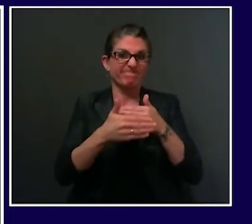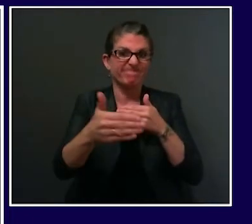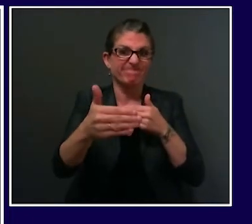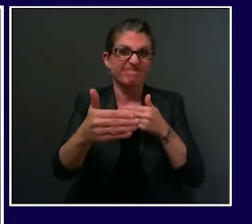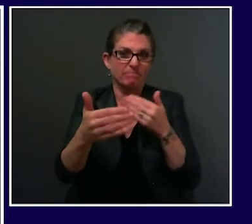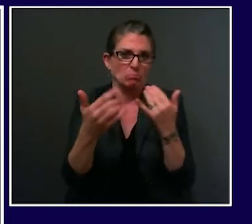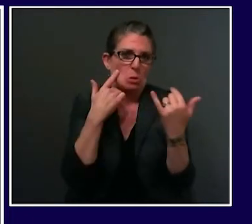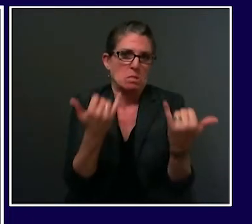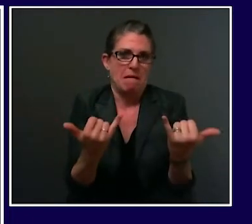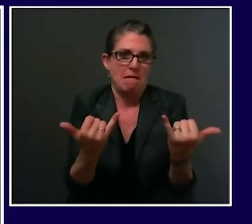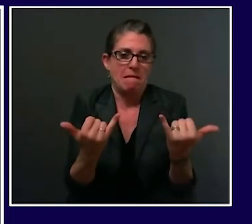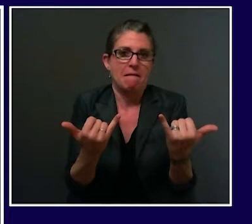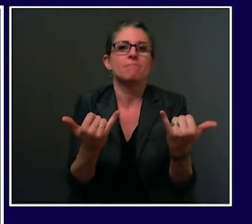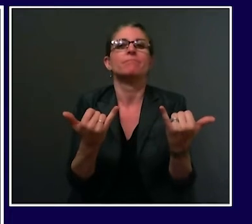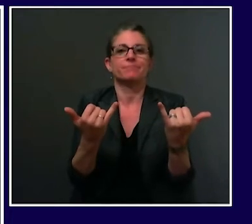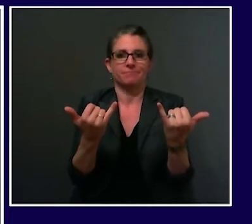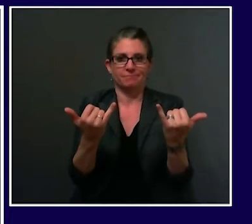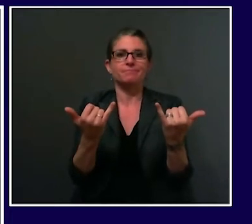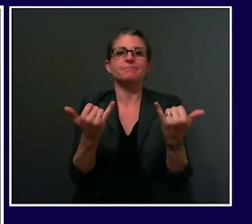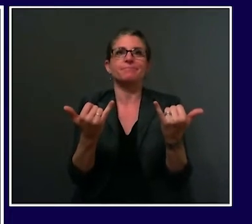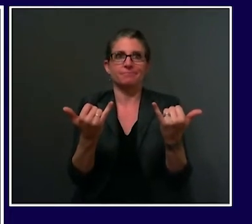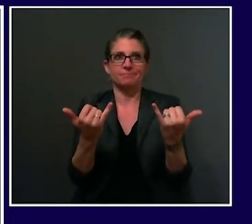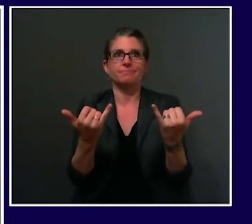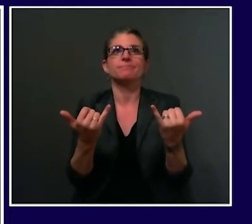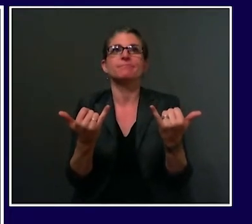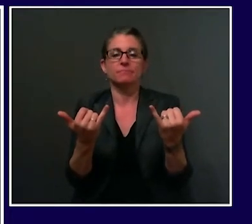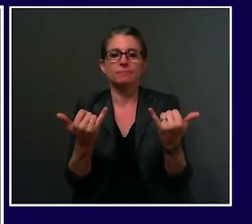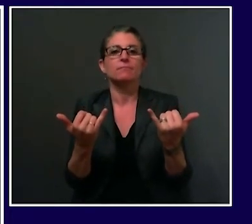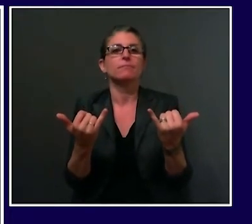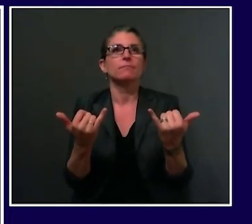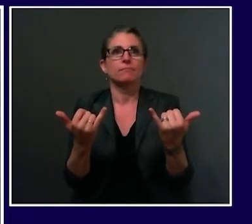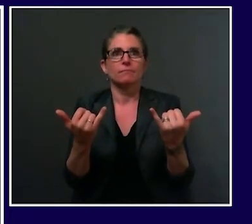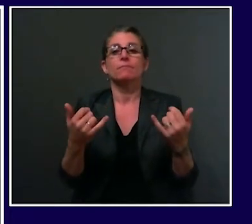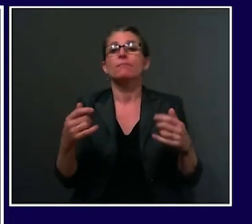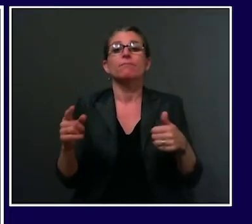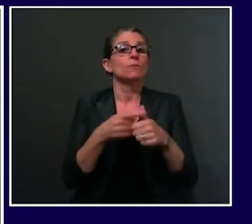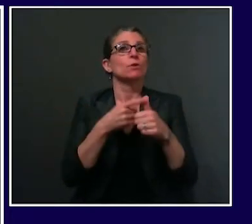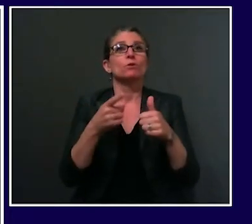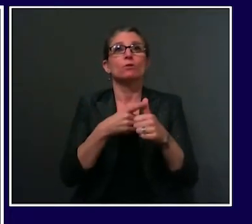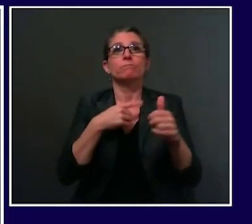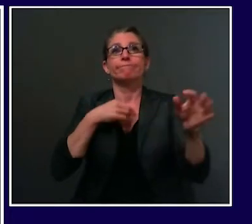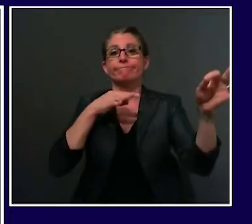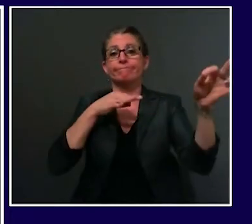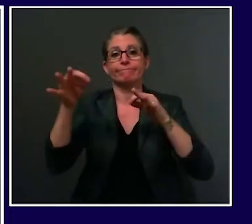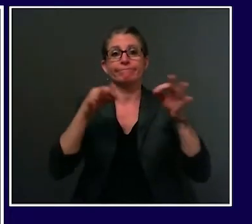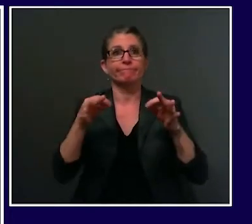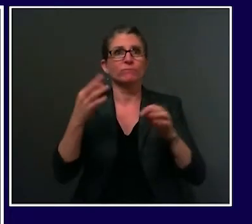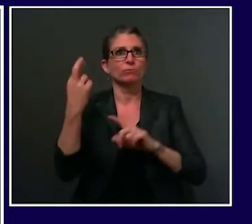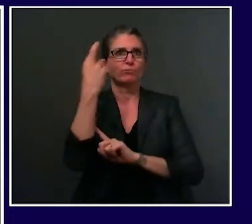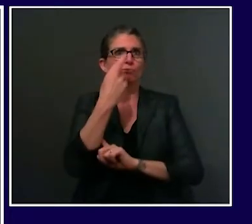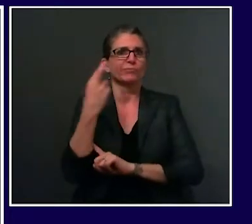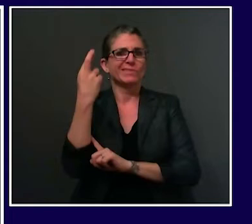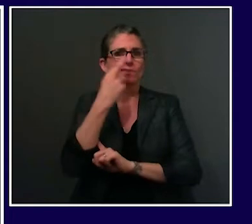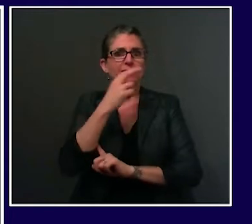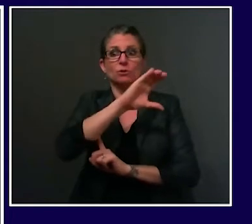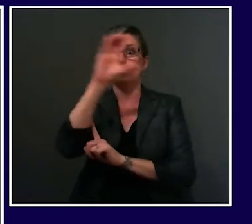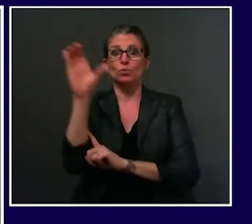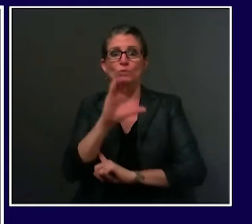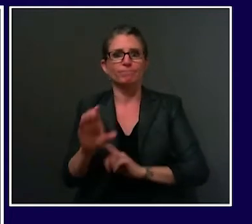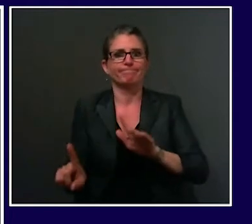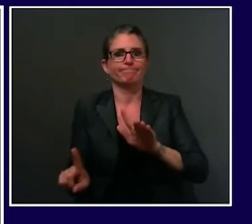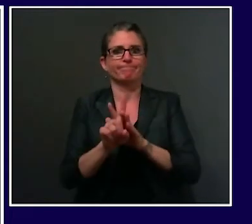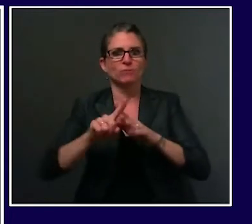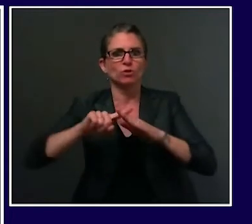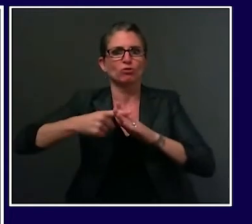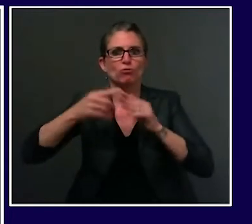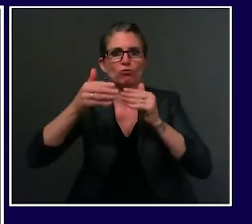everyone a recap of why we're doing the briefings in this manner for this time period, and where things stand with the